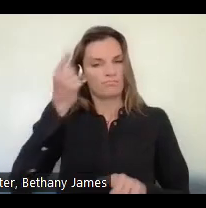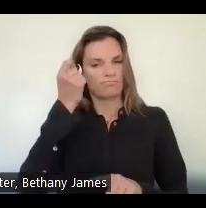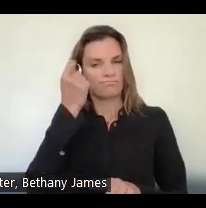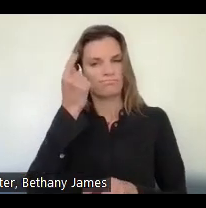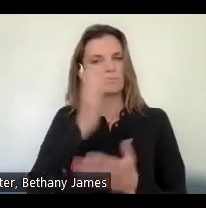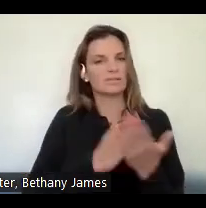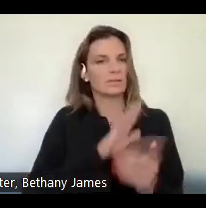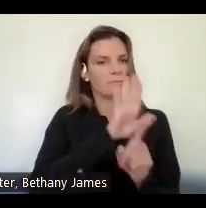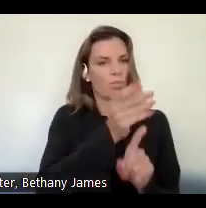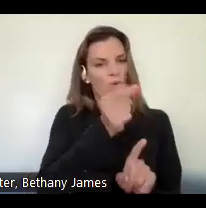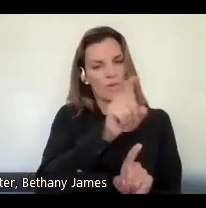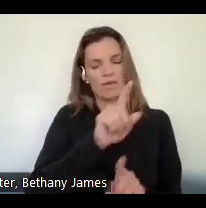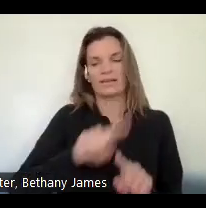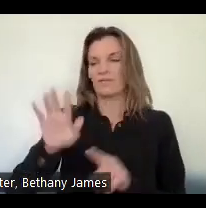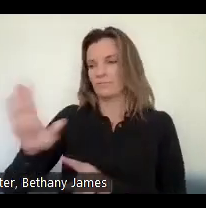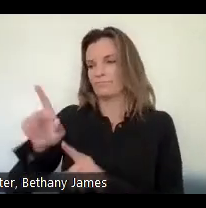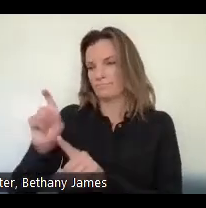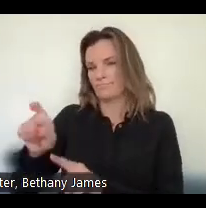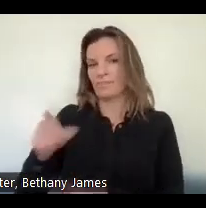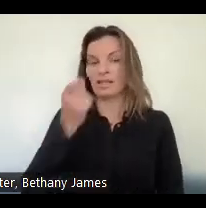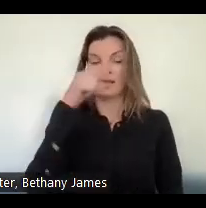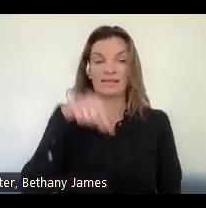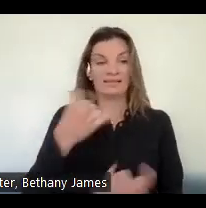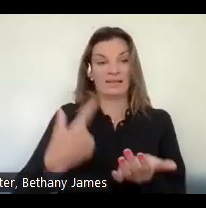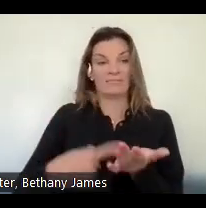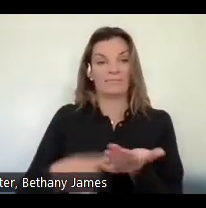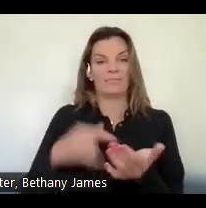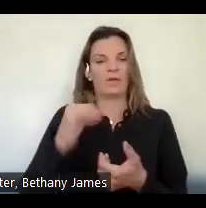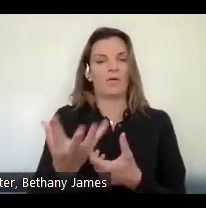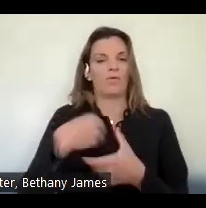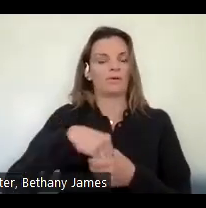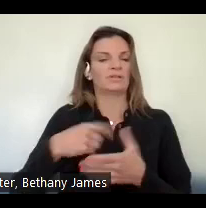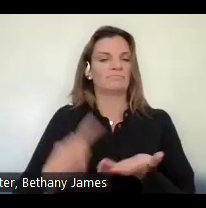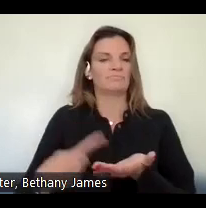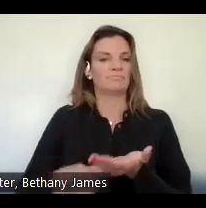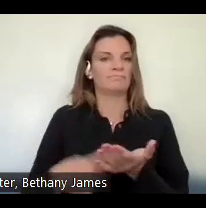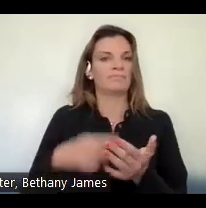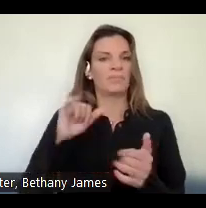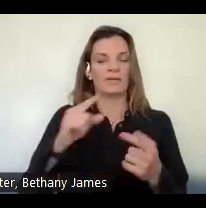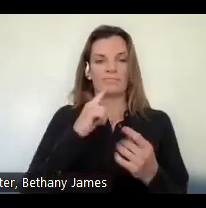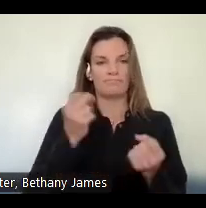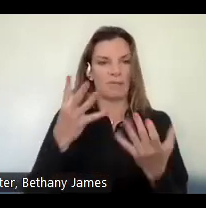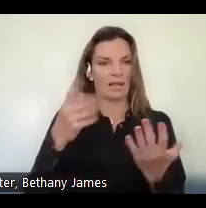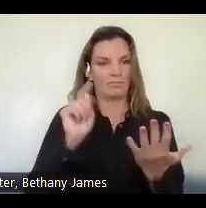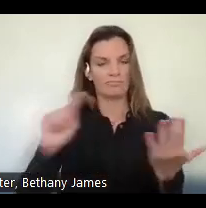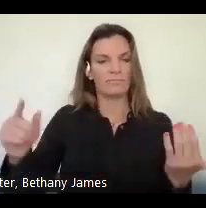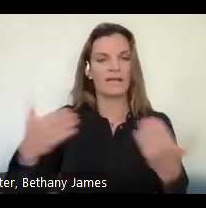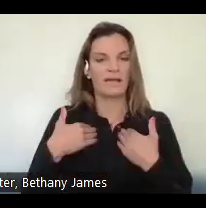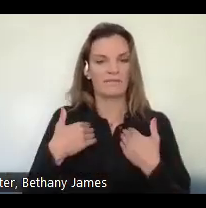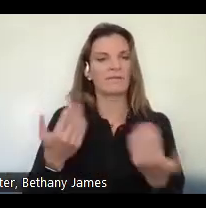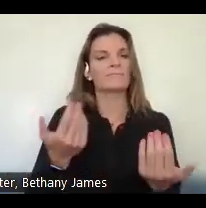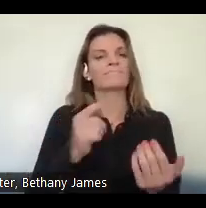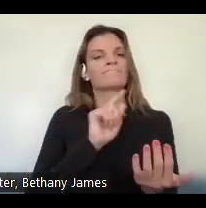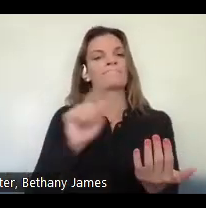focusing on autism spectrum disorder. This is prevalent within our community, work sites, our schools, and